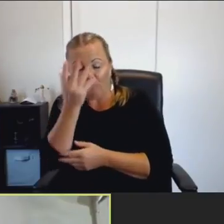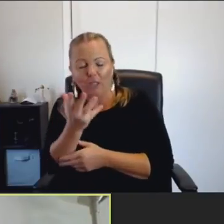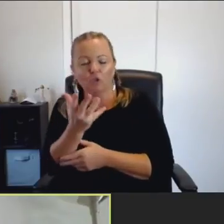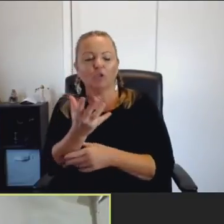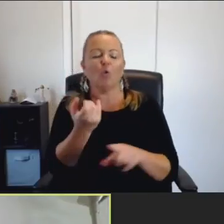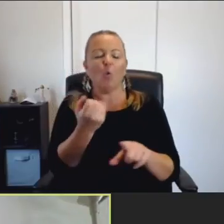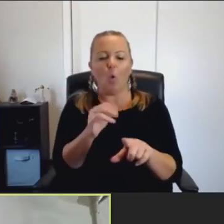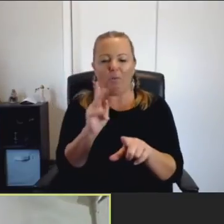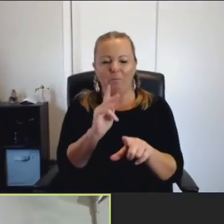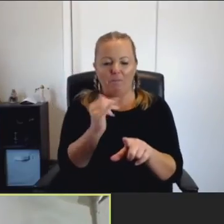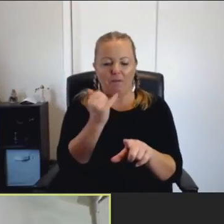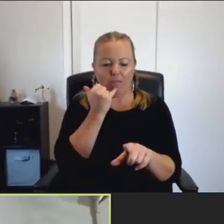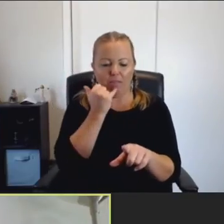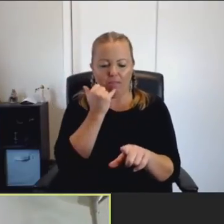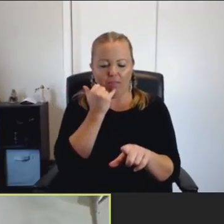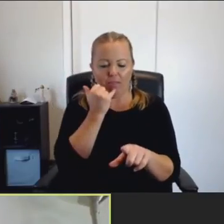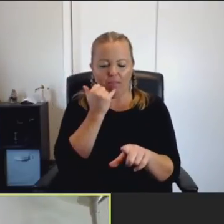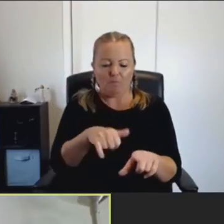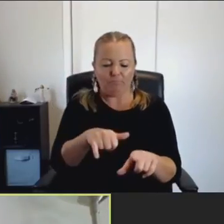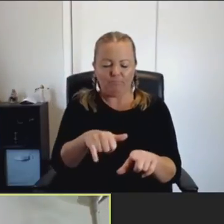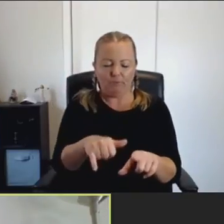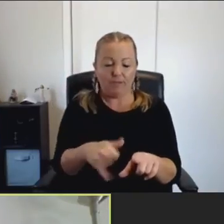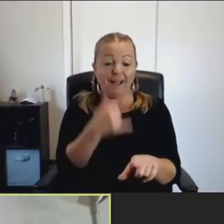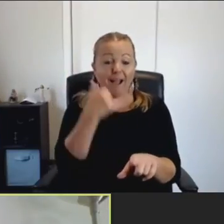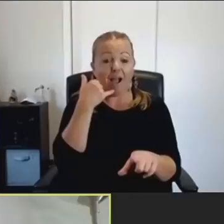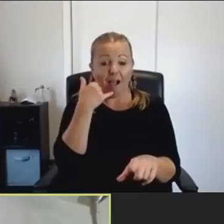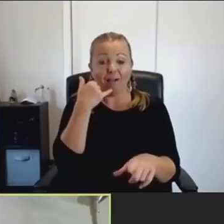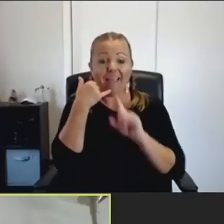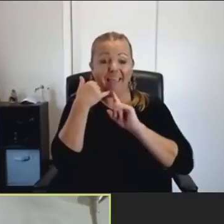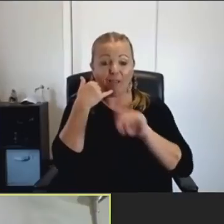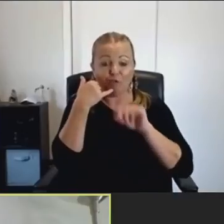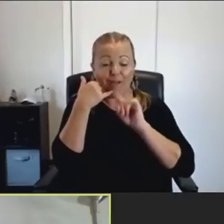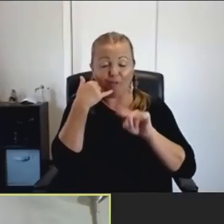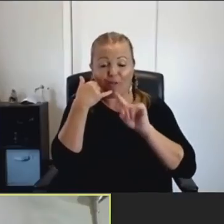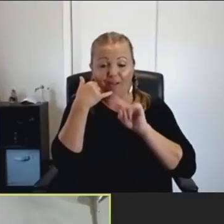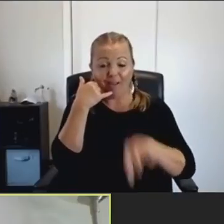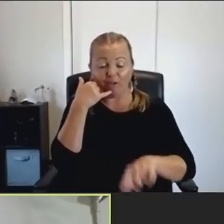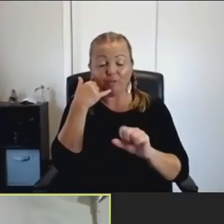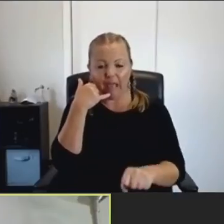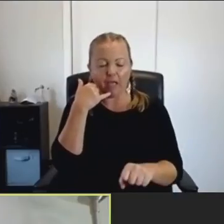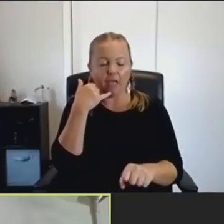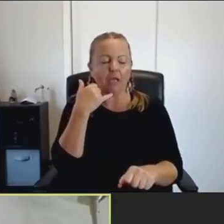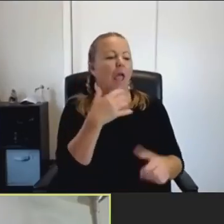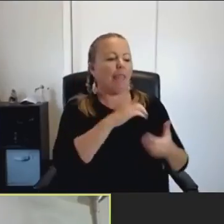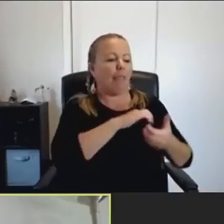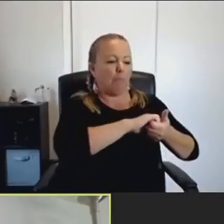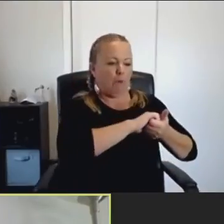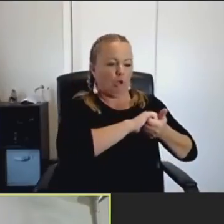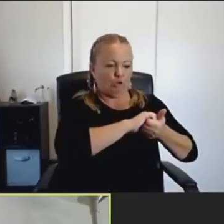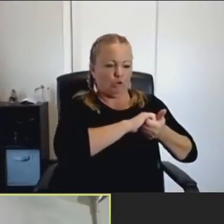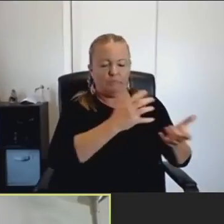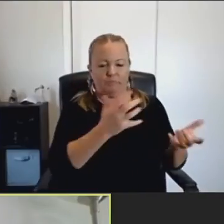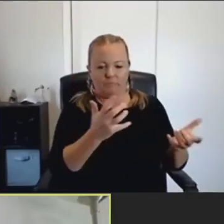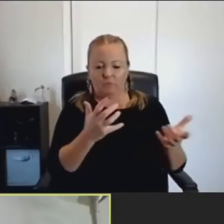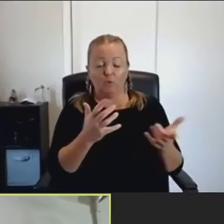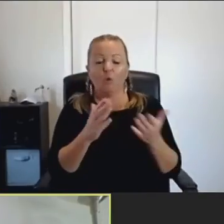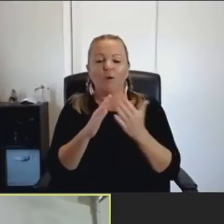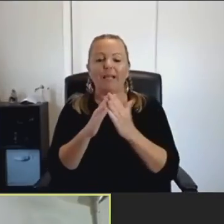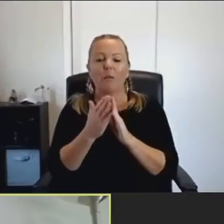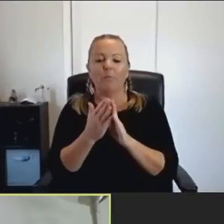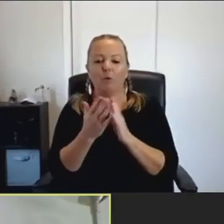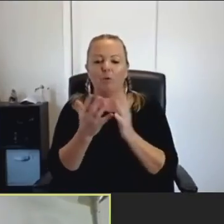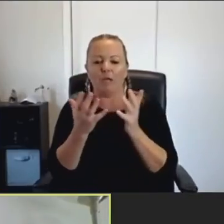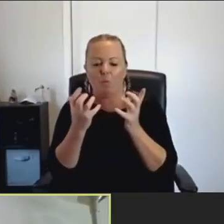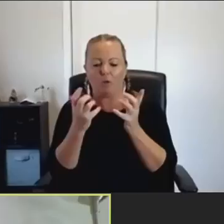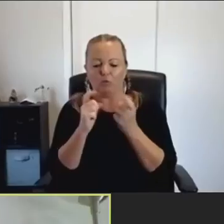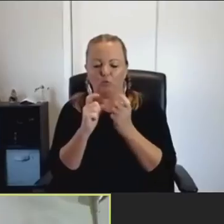us. So it's really a public-private partnership. If we want to get our community not just change the color, but if we